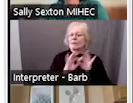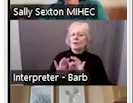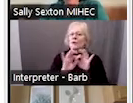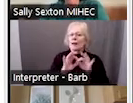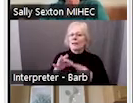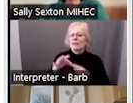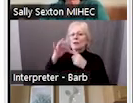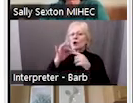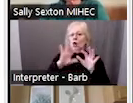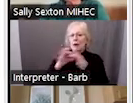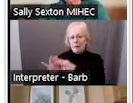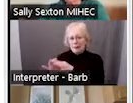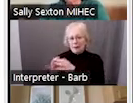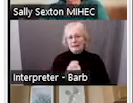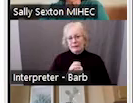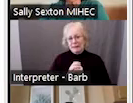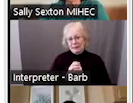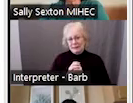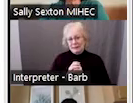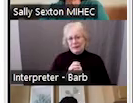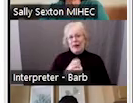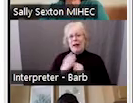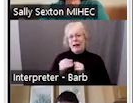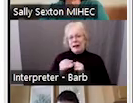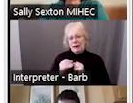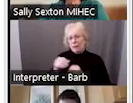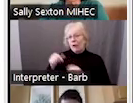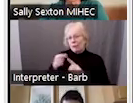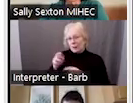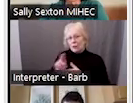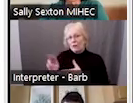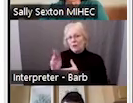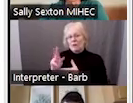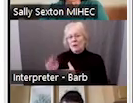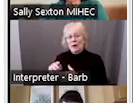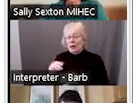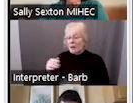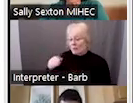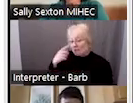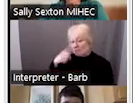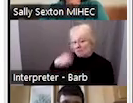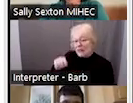Michael, can you say hello and tell us one thing that makes you so amazing and uniquely you?